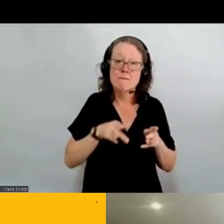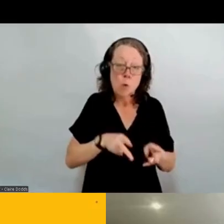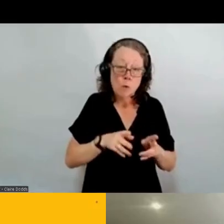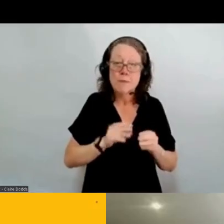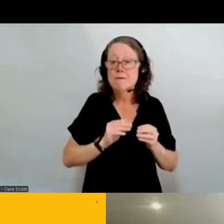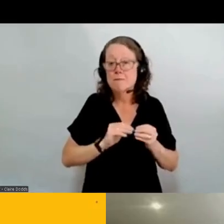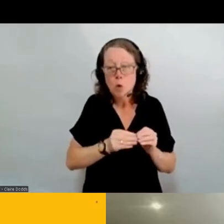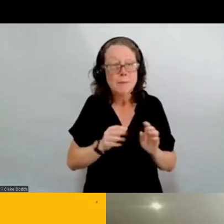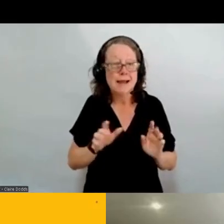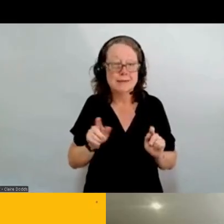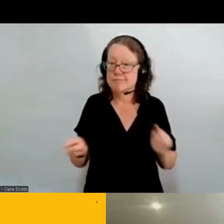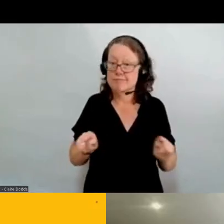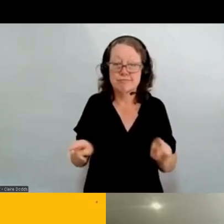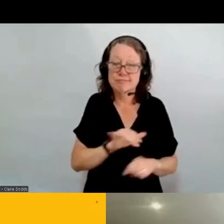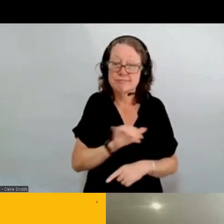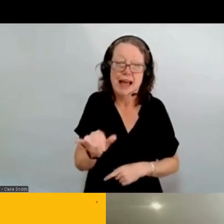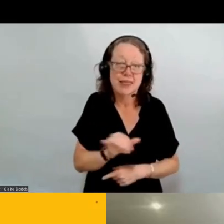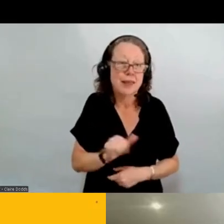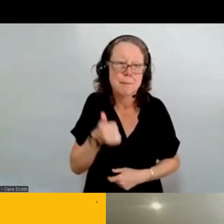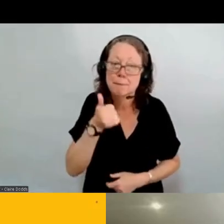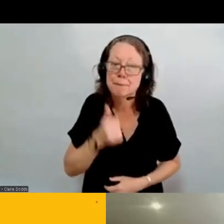That's brilliant. Thank you, Jason.